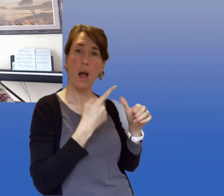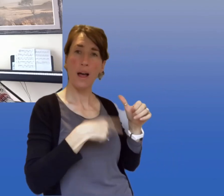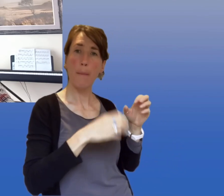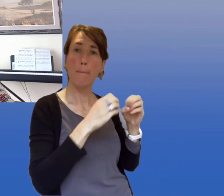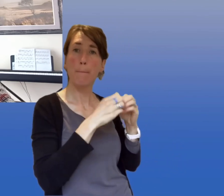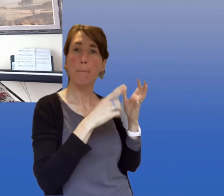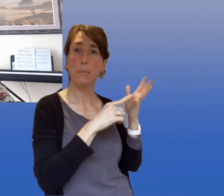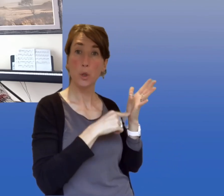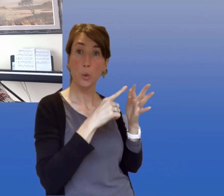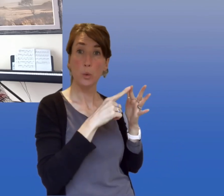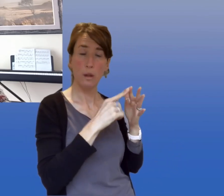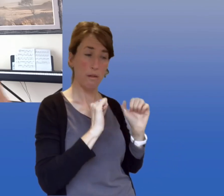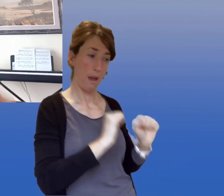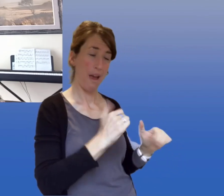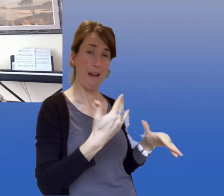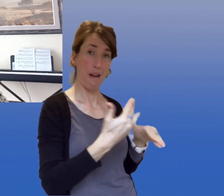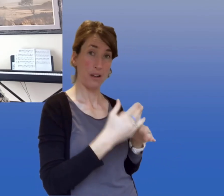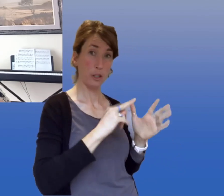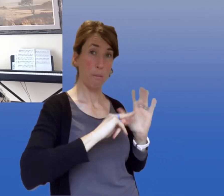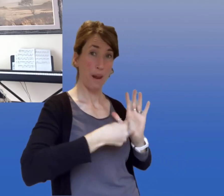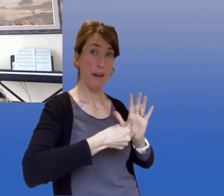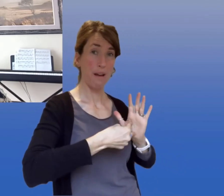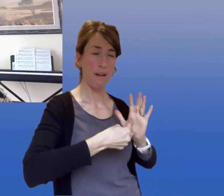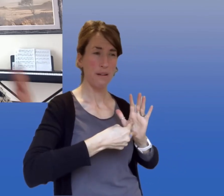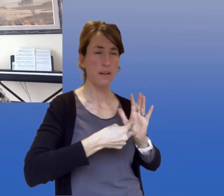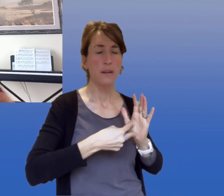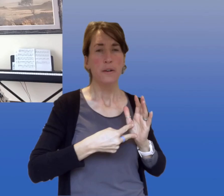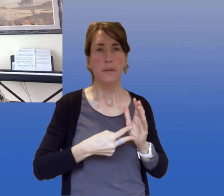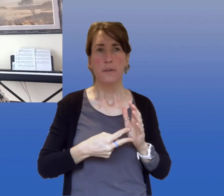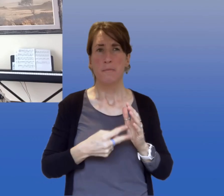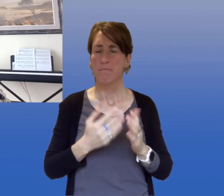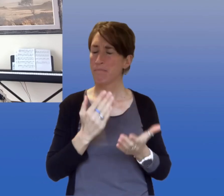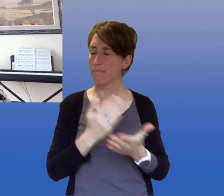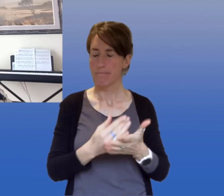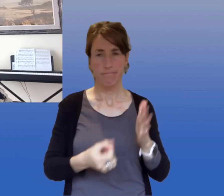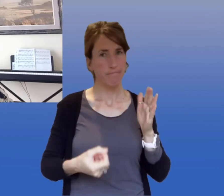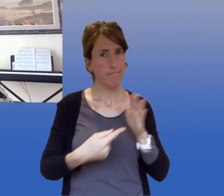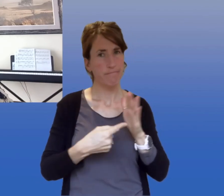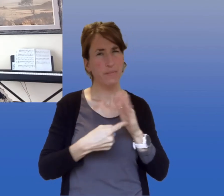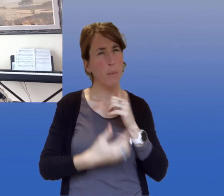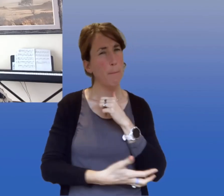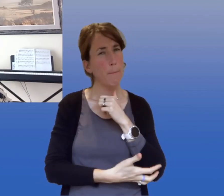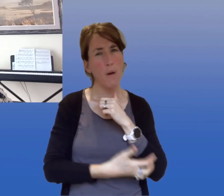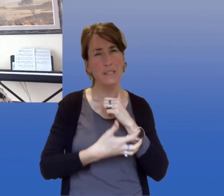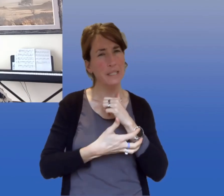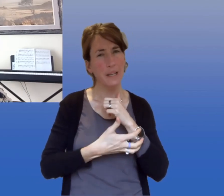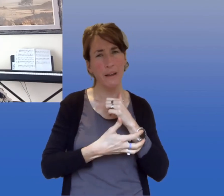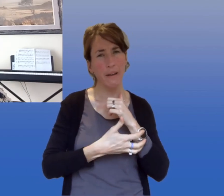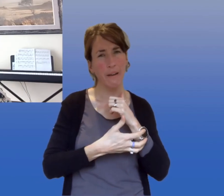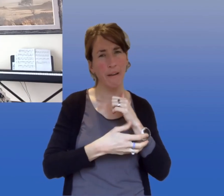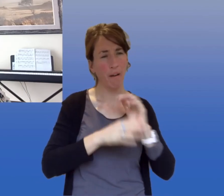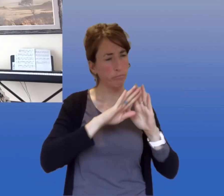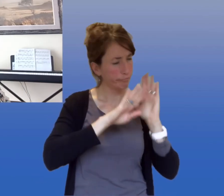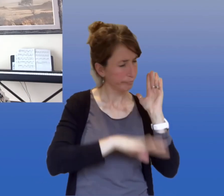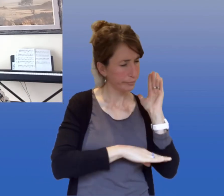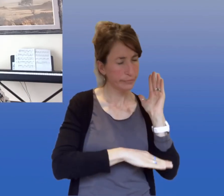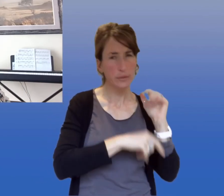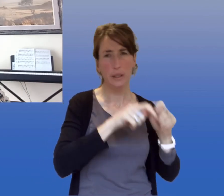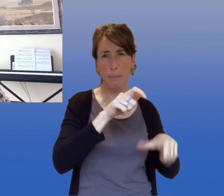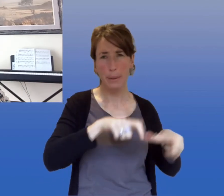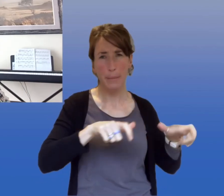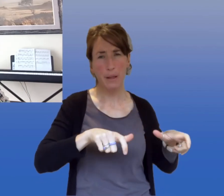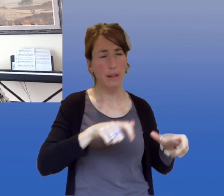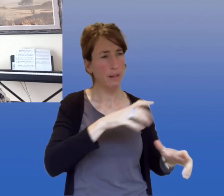plan for the Highland Council area and an action plan for Argyll and Bute. So we looked at both of those. And again, we know just how